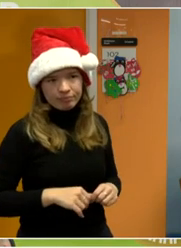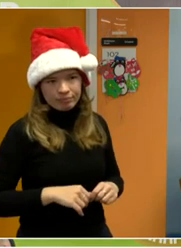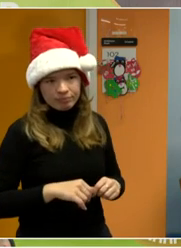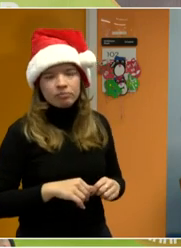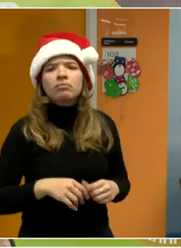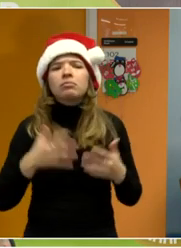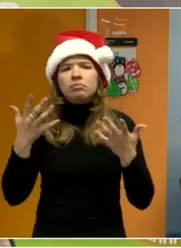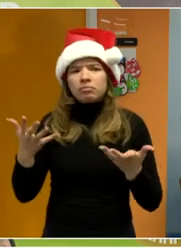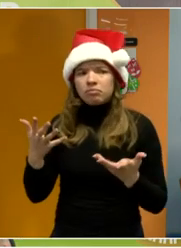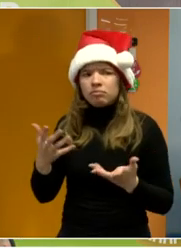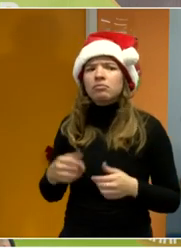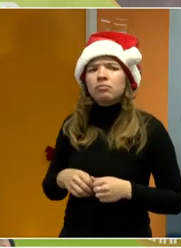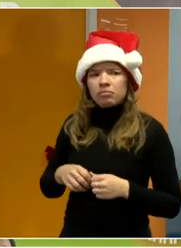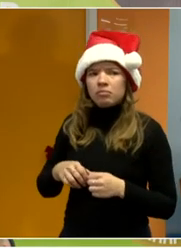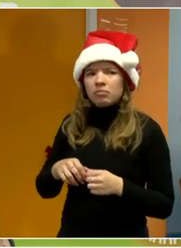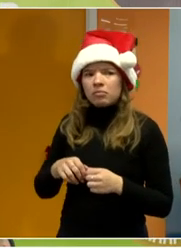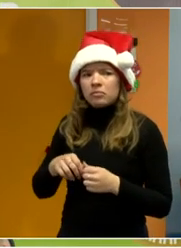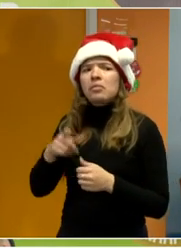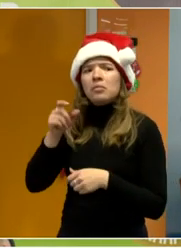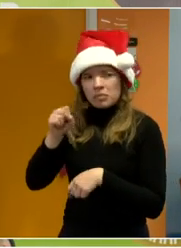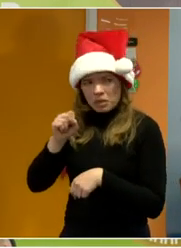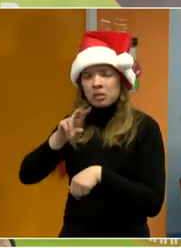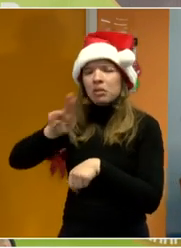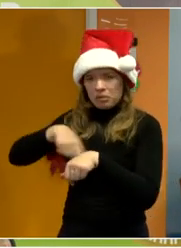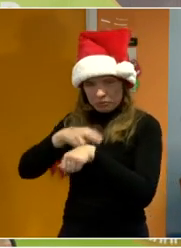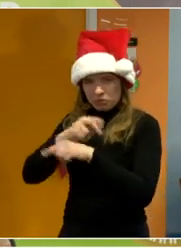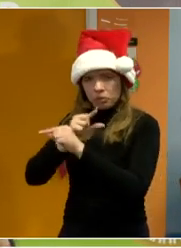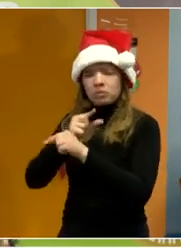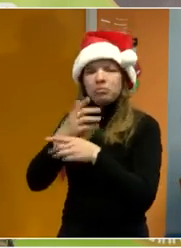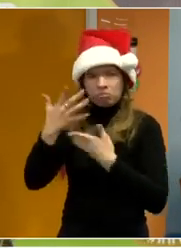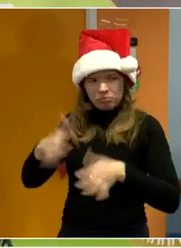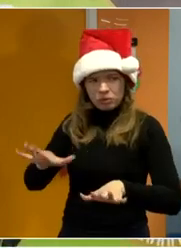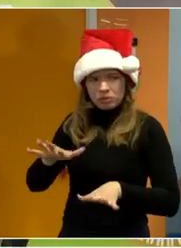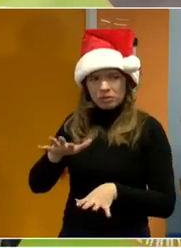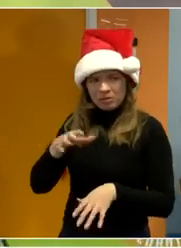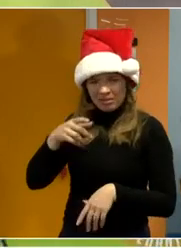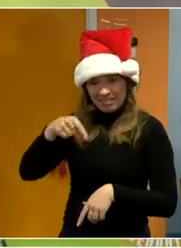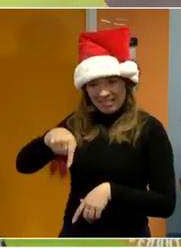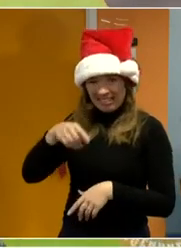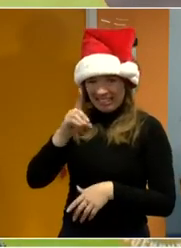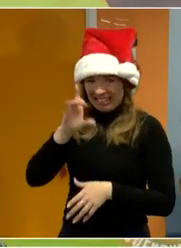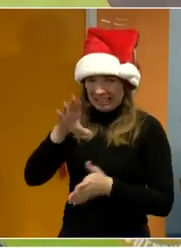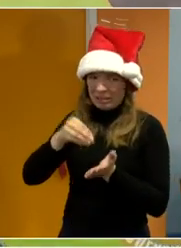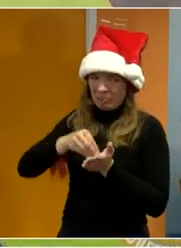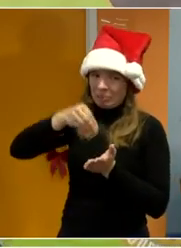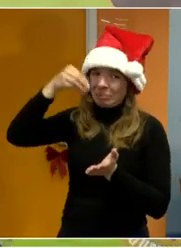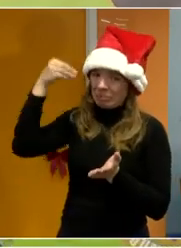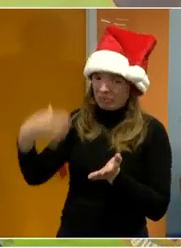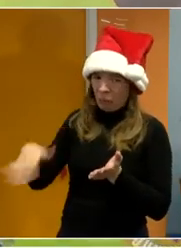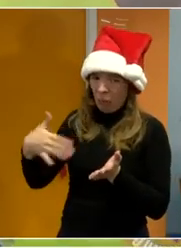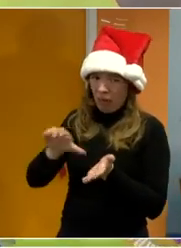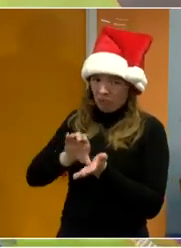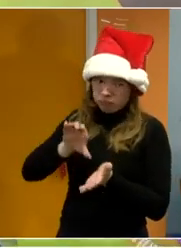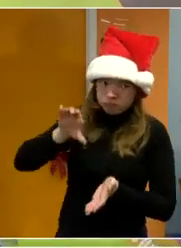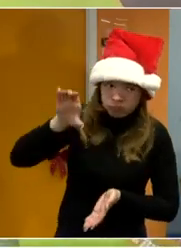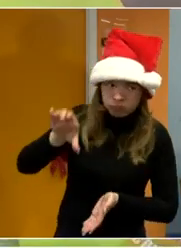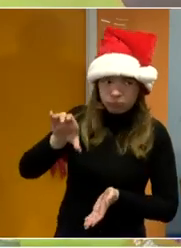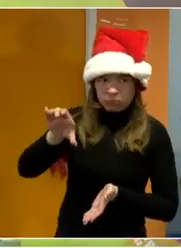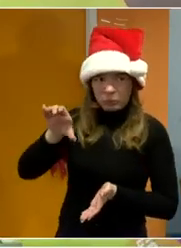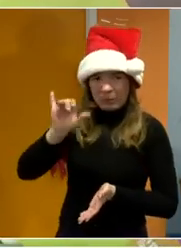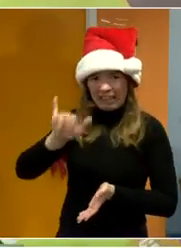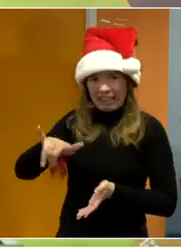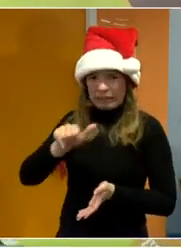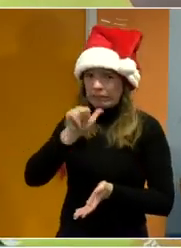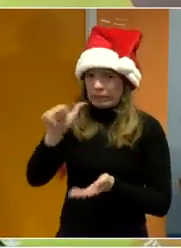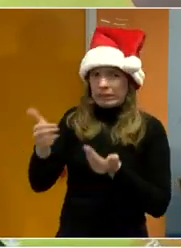I would think the city would incur quite a bit of expense here and perhaps some inconvenience, particularly for people who live near the convention